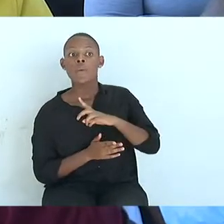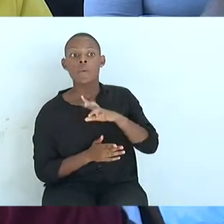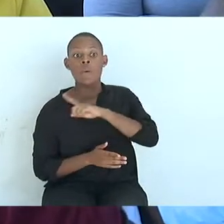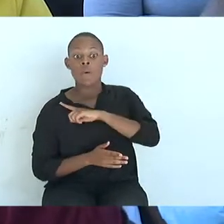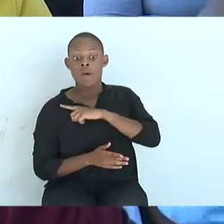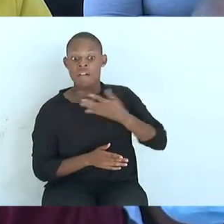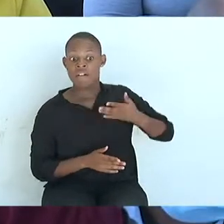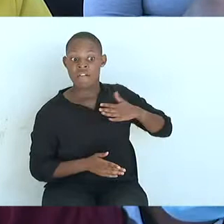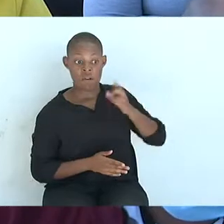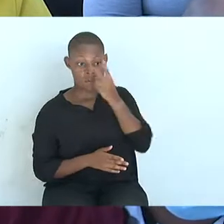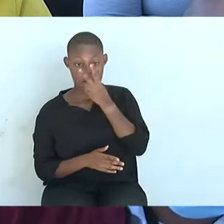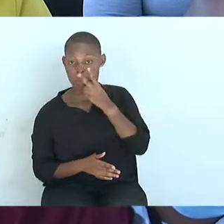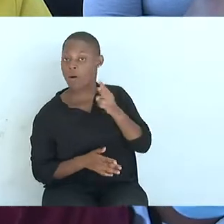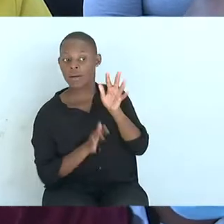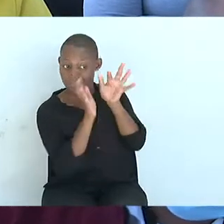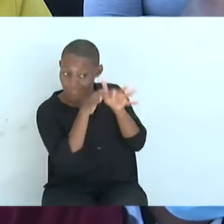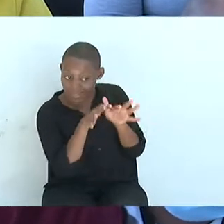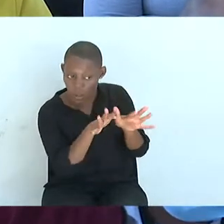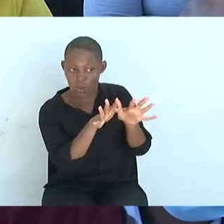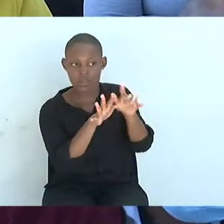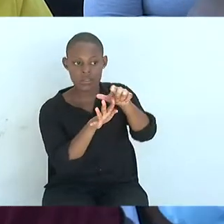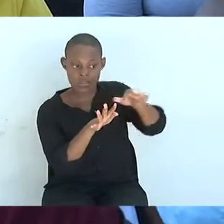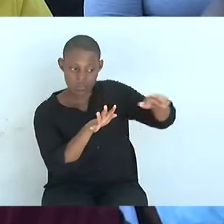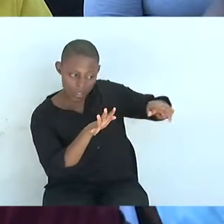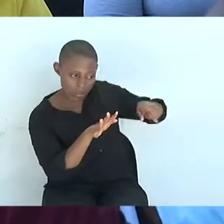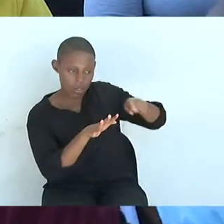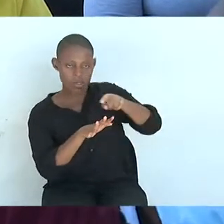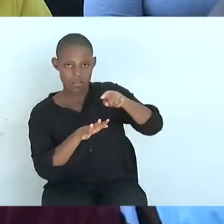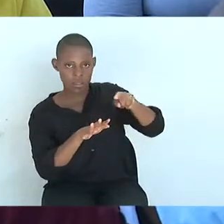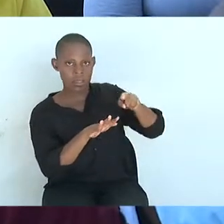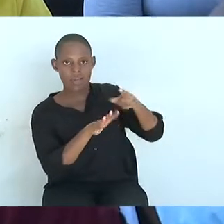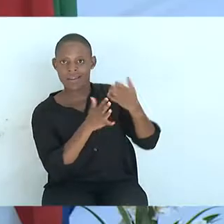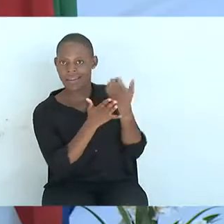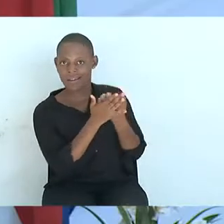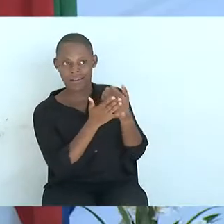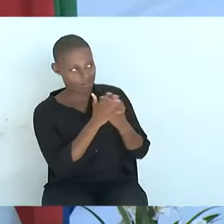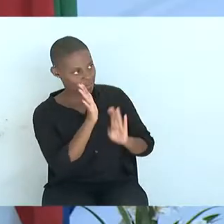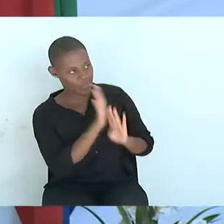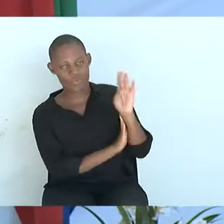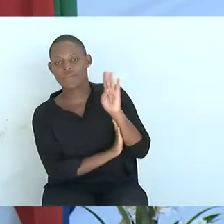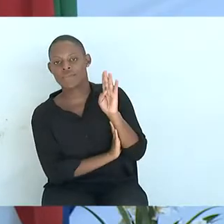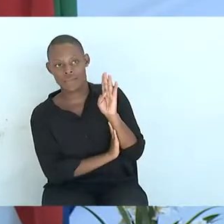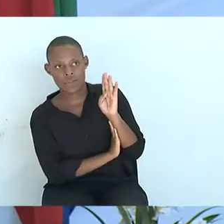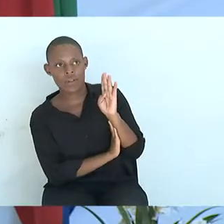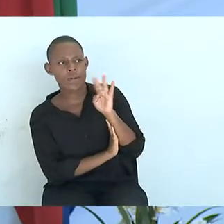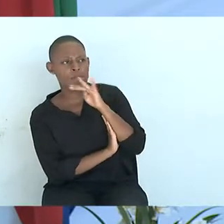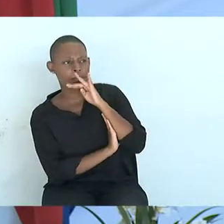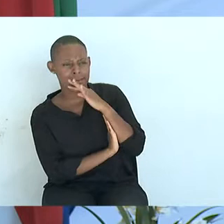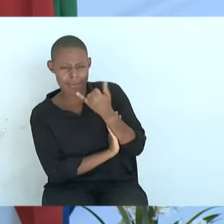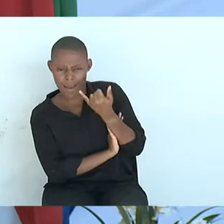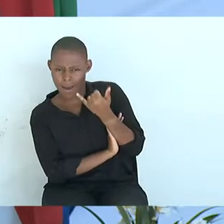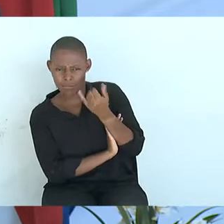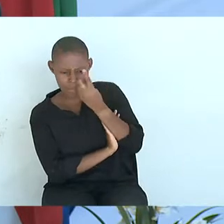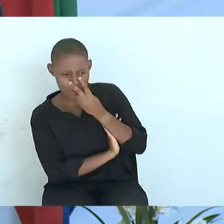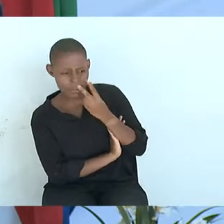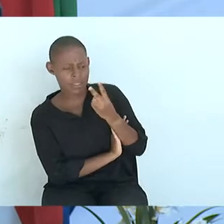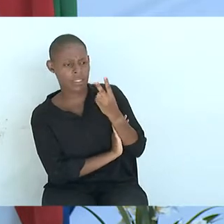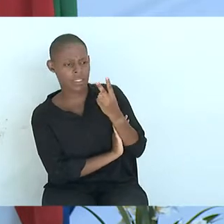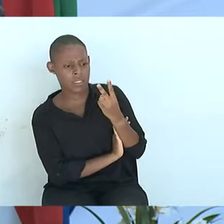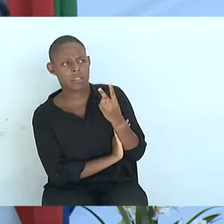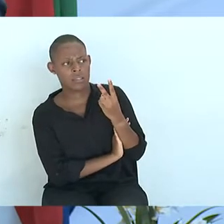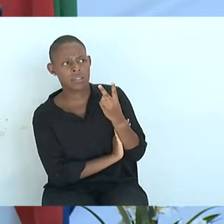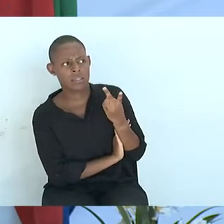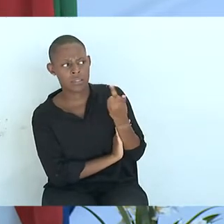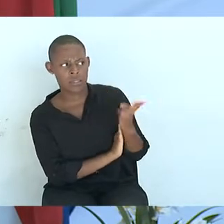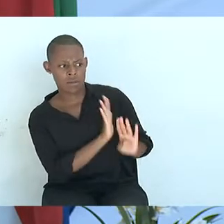the economic anchor of this area. And begin to see the coast as one of